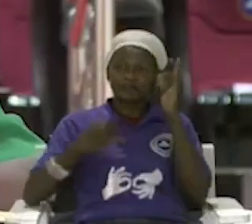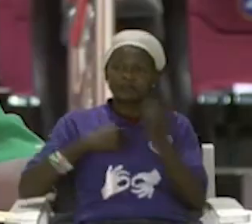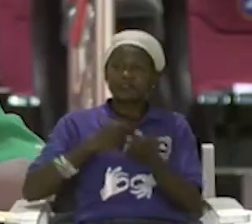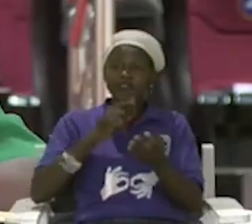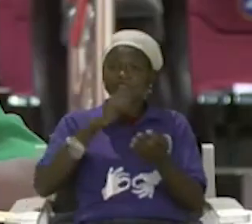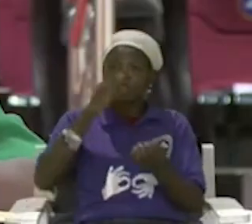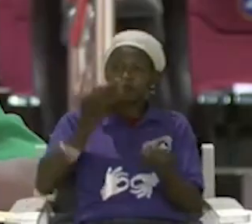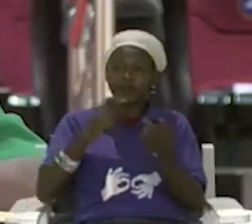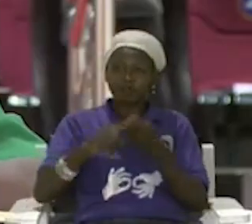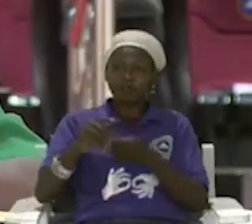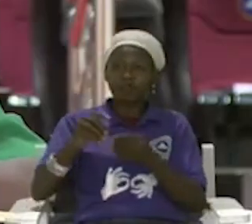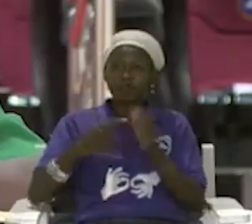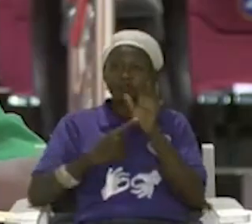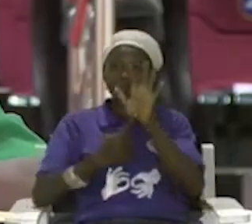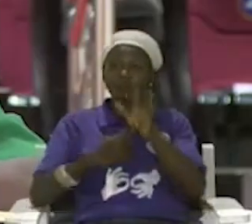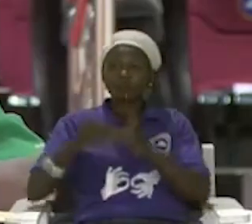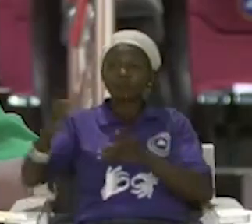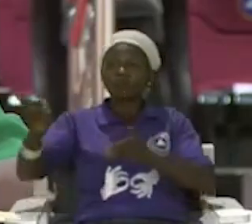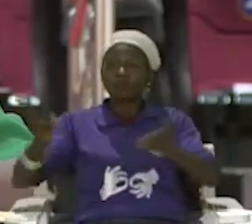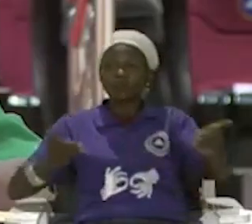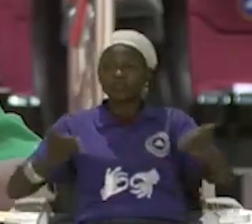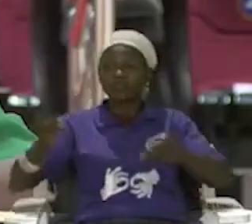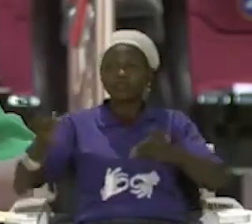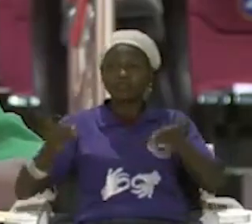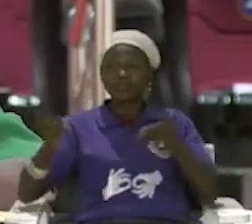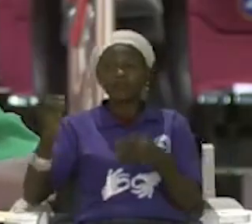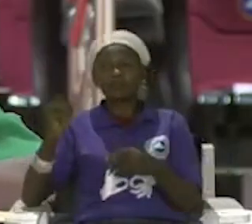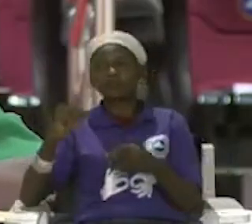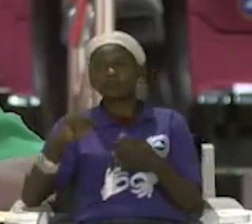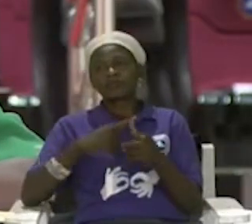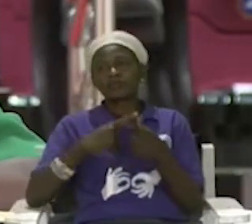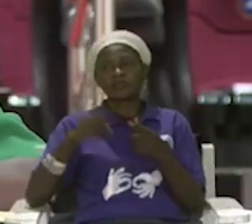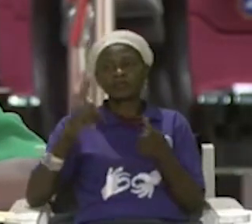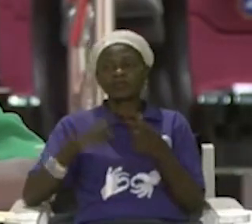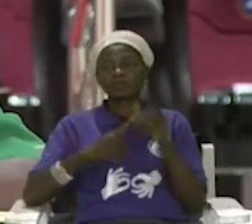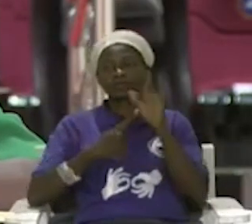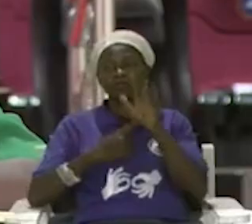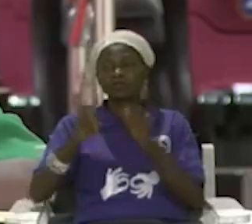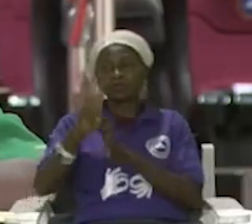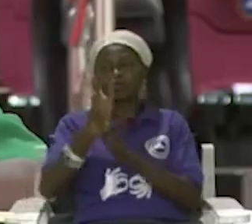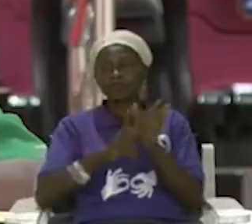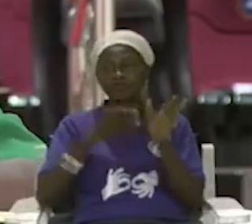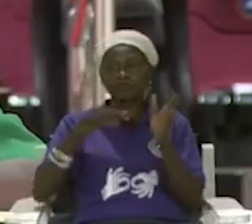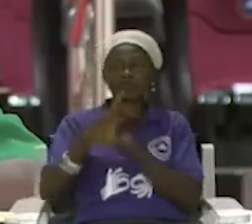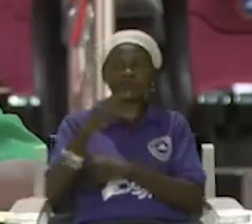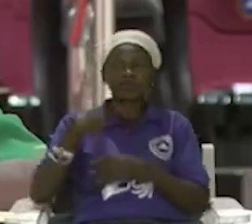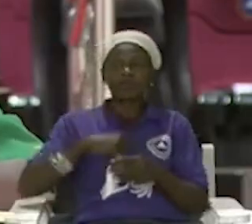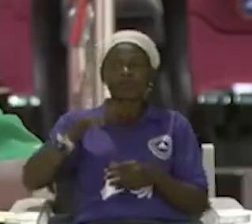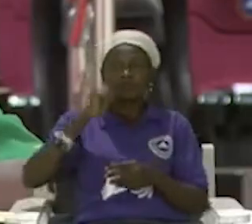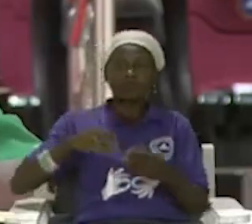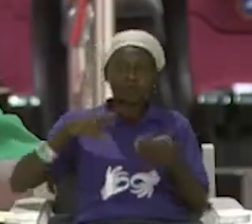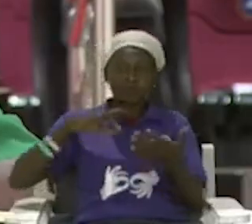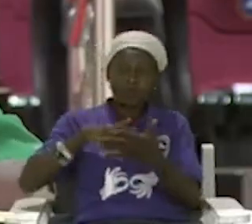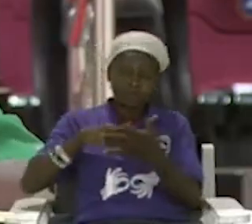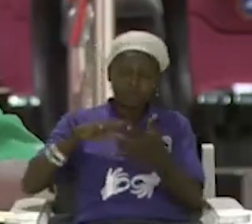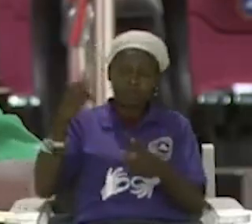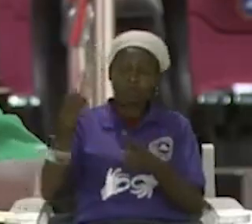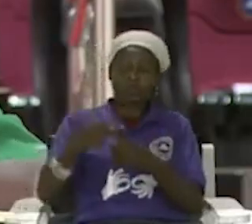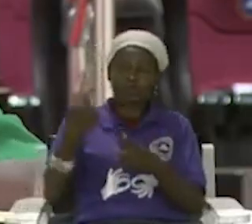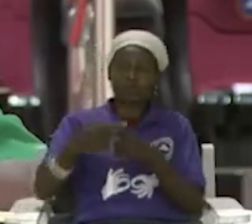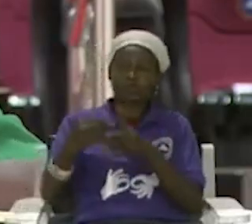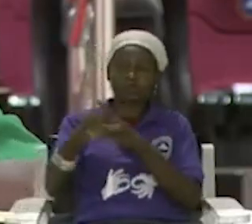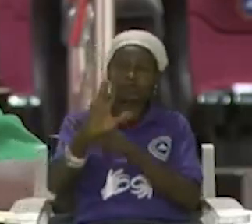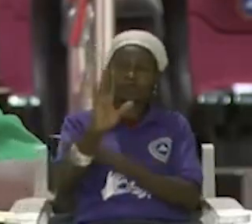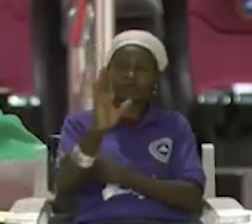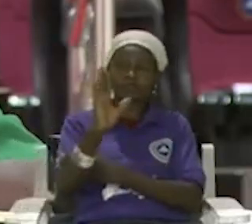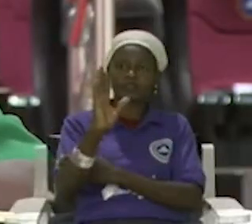exercise dominion, and to understand the will of God, we have to study the Word of God.